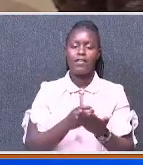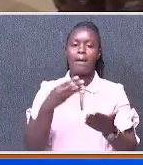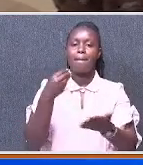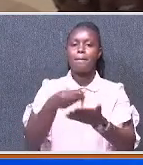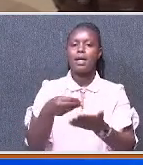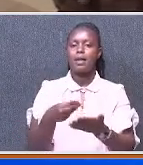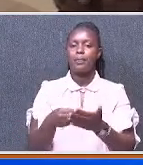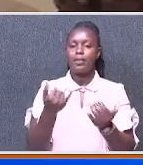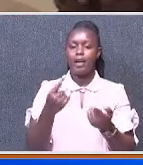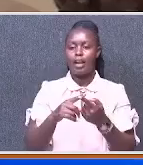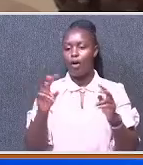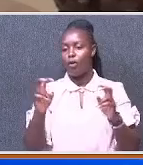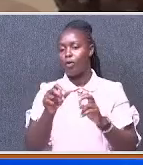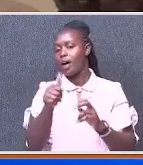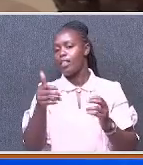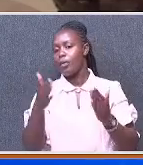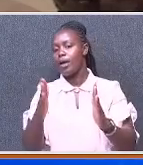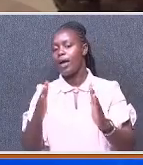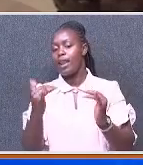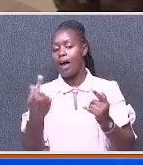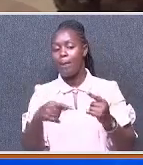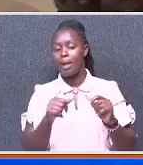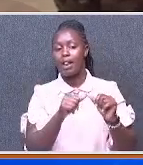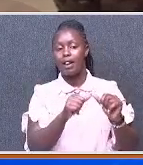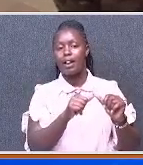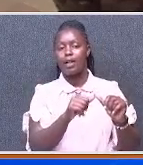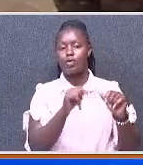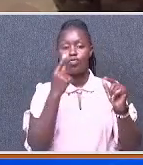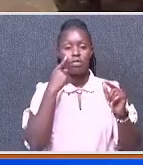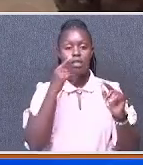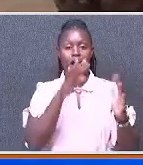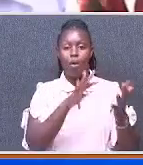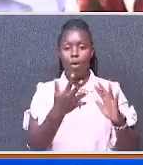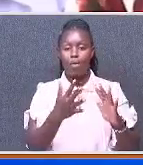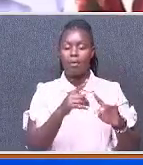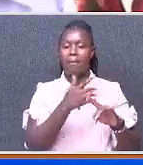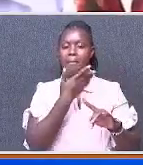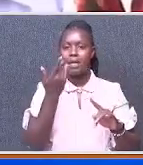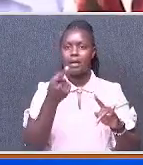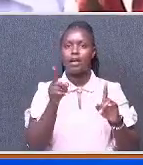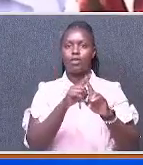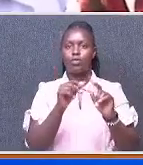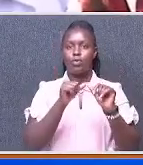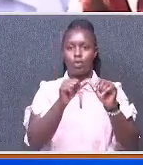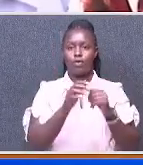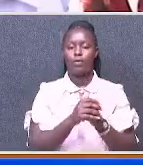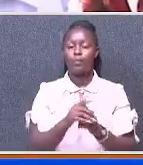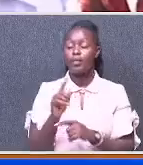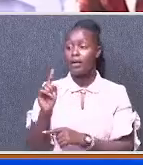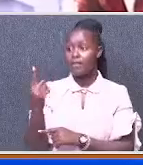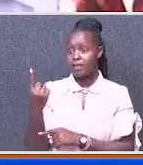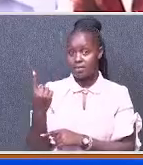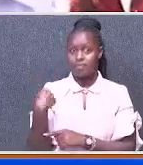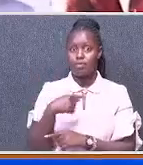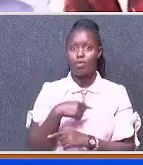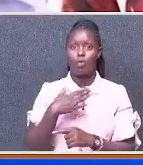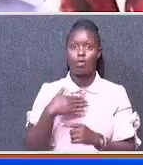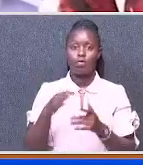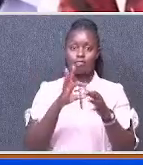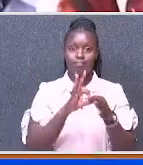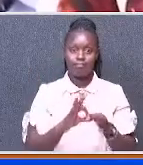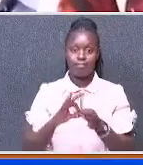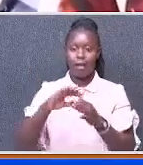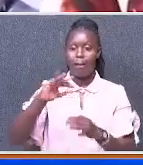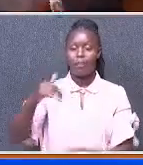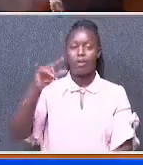Si bonus umeona nimesukuma yuko mzuri. Si ni afadhali na bado. Tunataka kwanza umoja wa mlima. Pili,